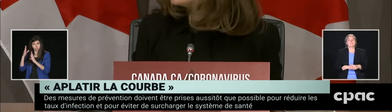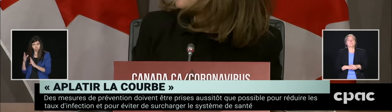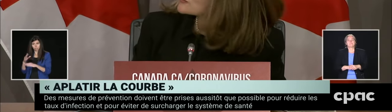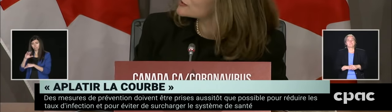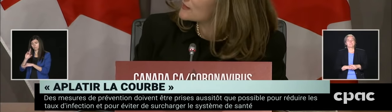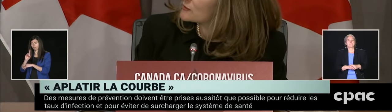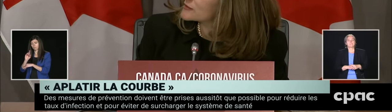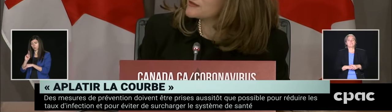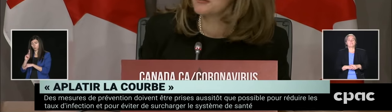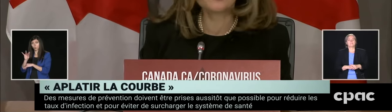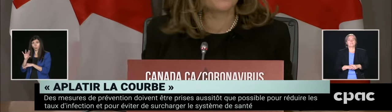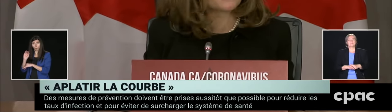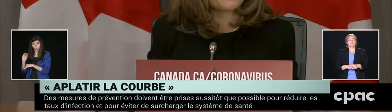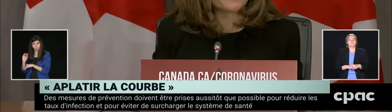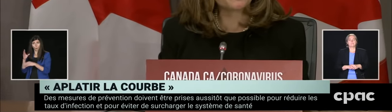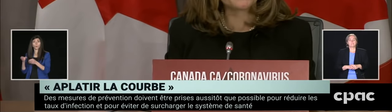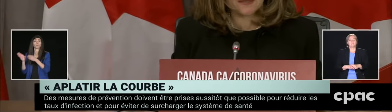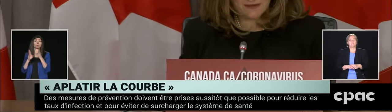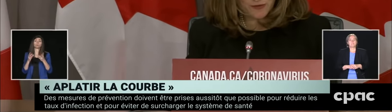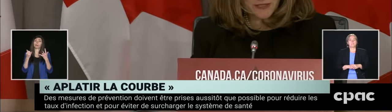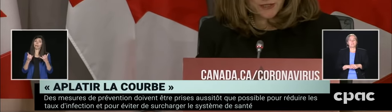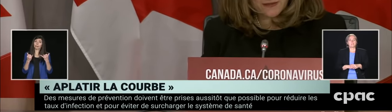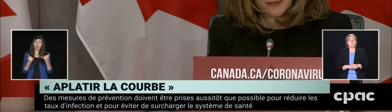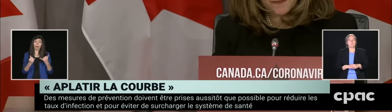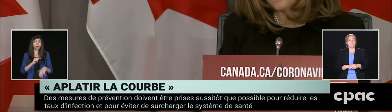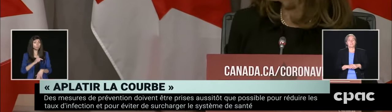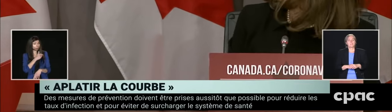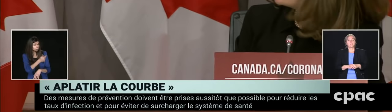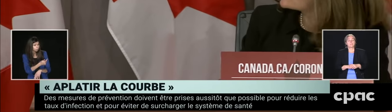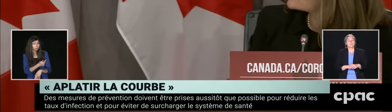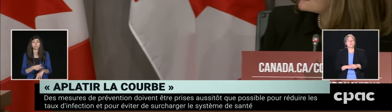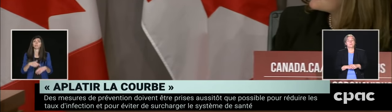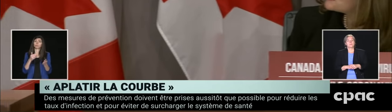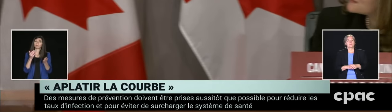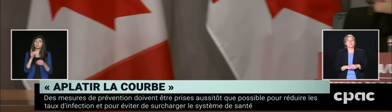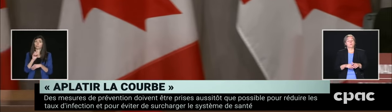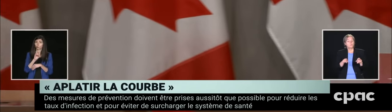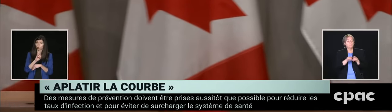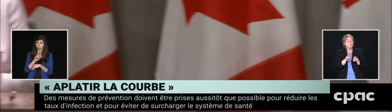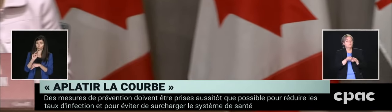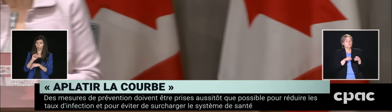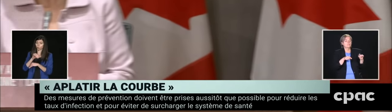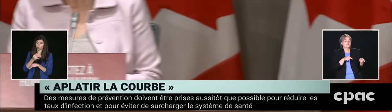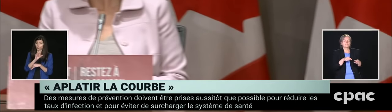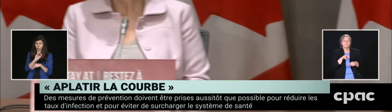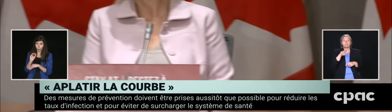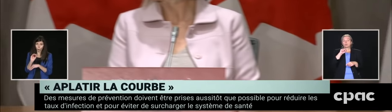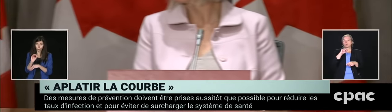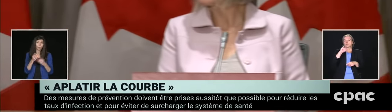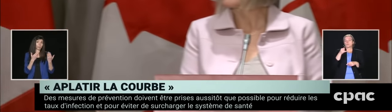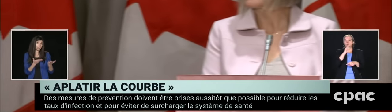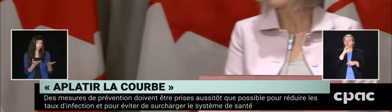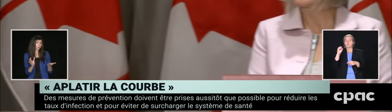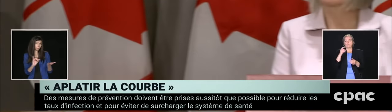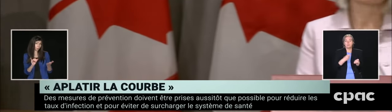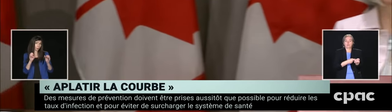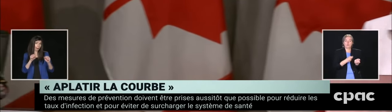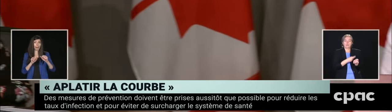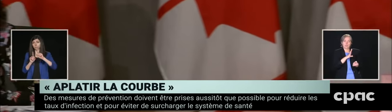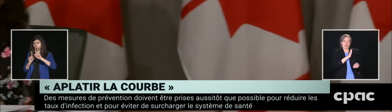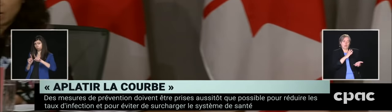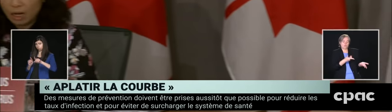Officer, Dr. Howard New, also available to answer questions. Dr. Tam, please. Hello, everyone.